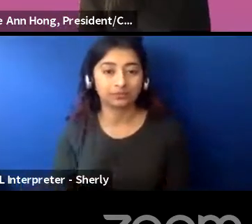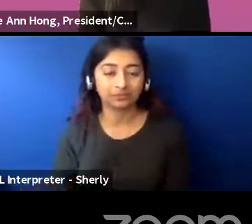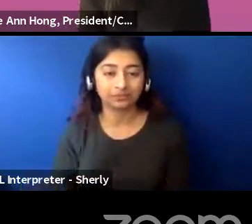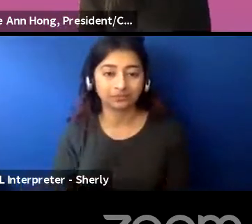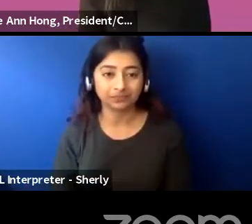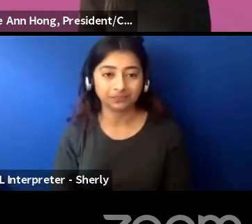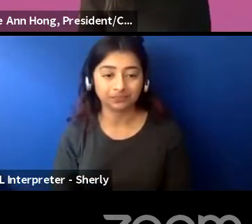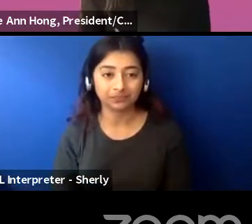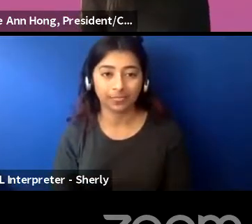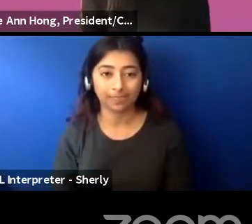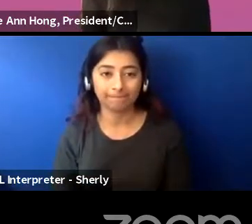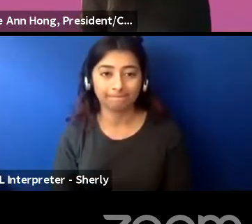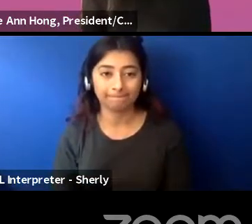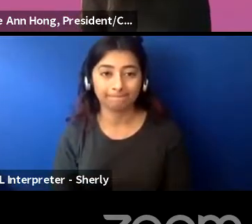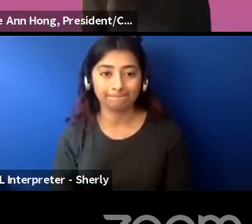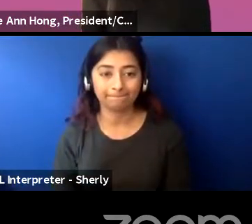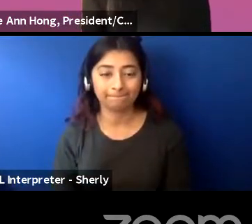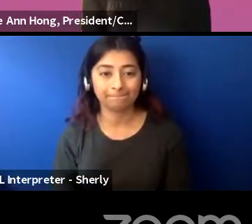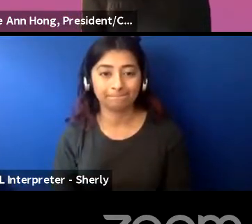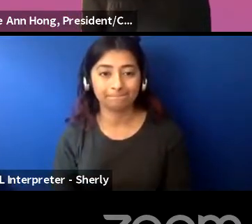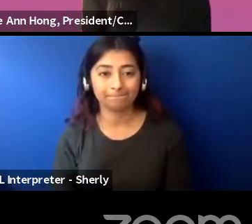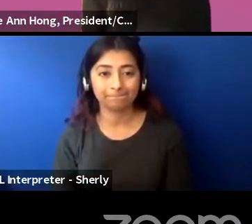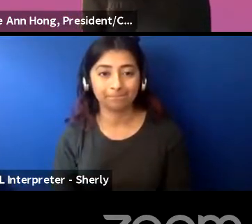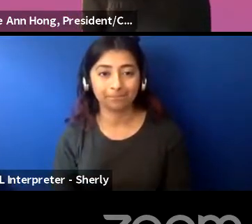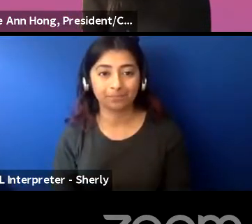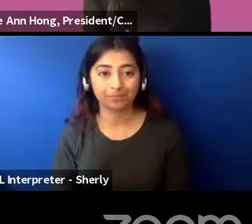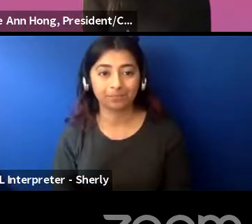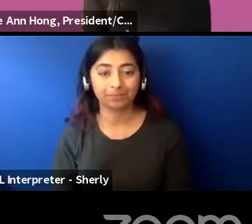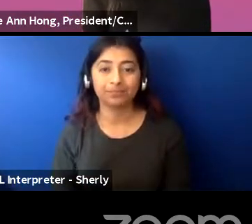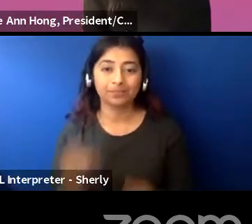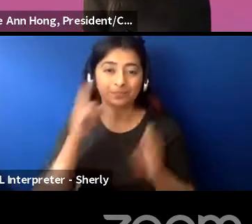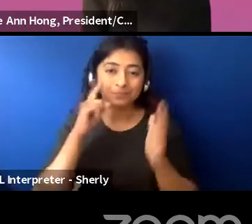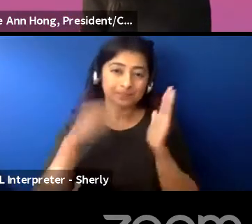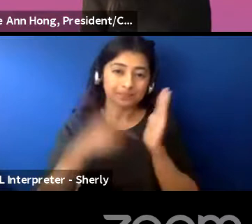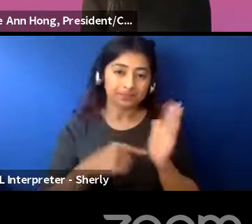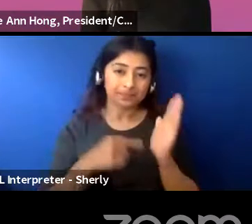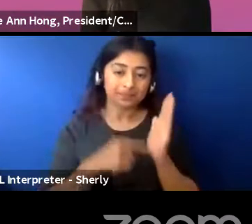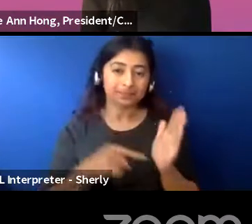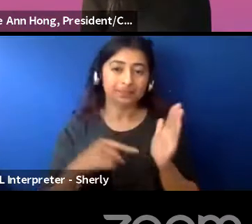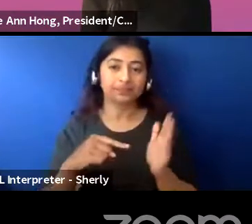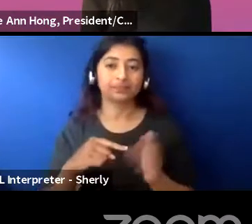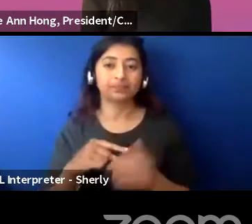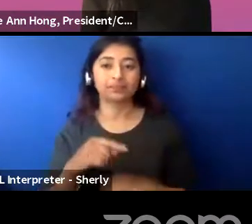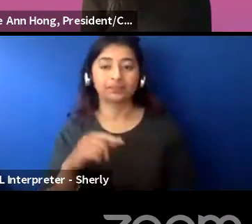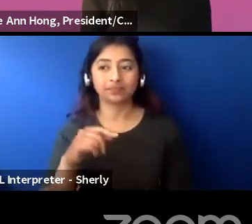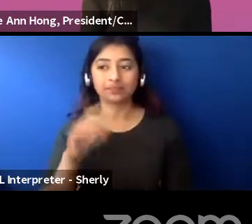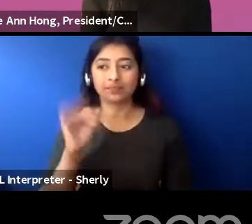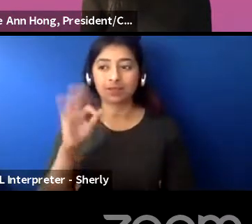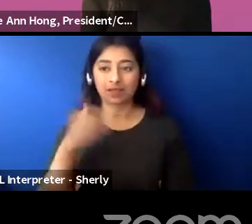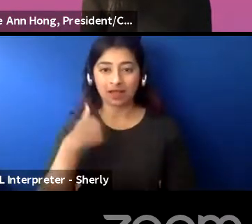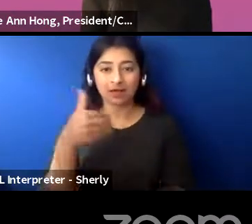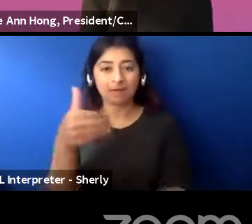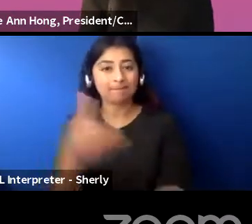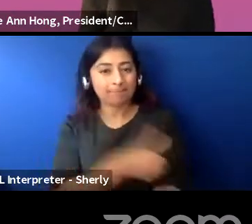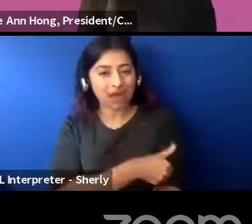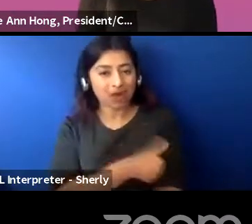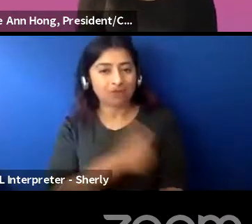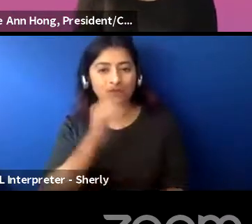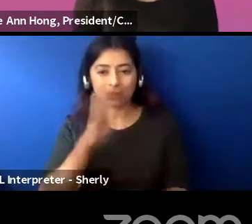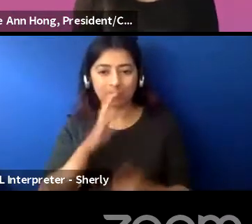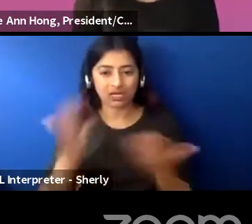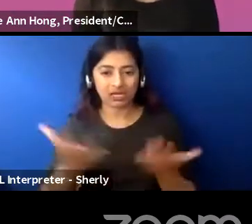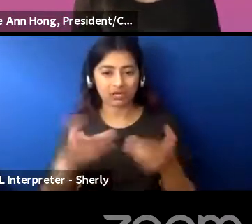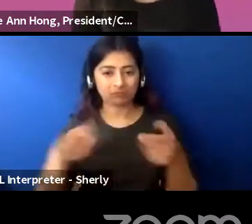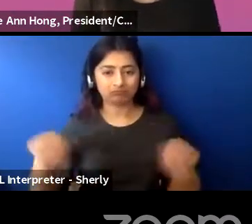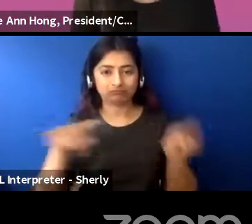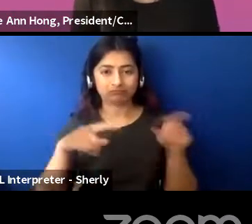I think things like this, if you take this for example, you have very powerful women right here doing